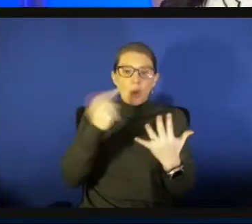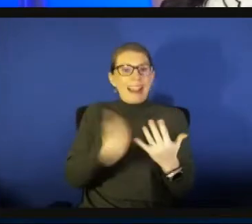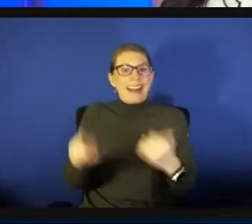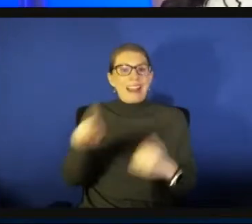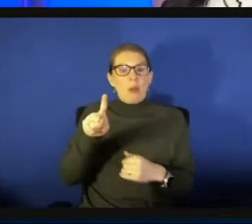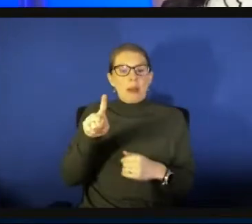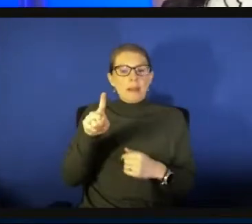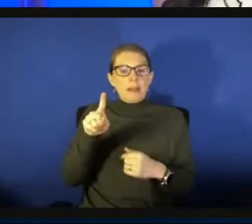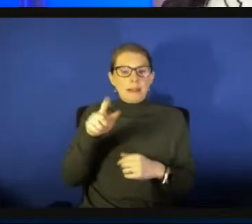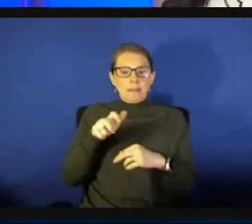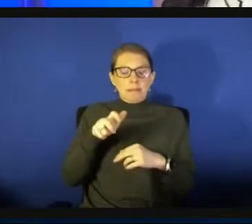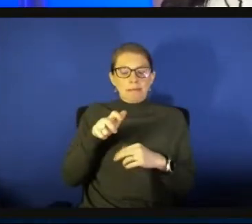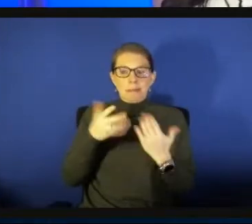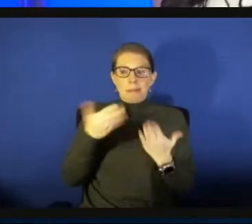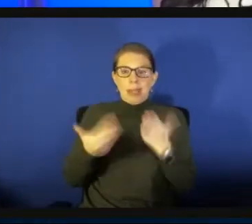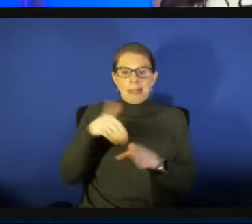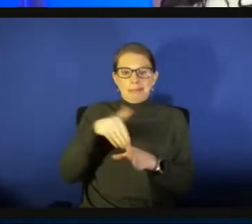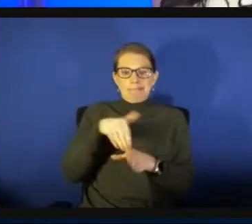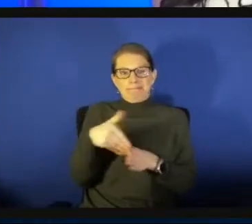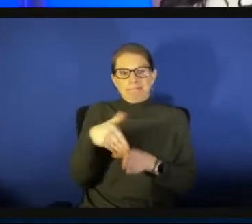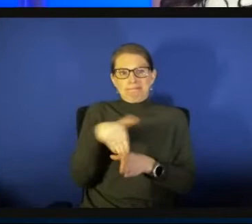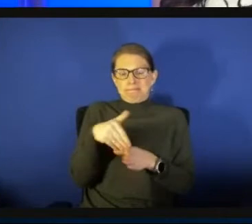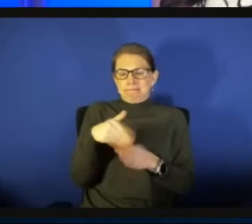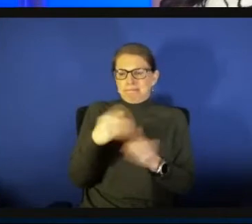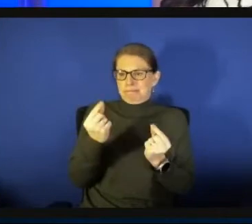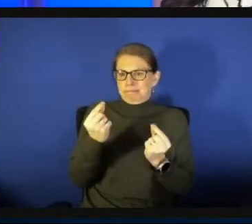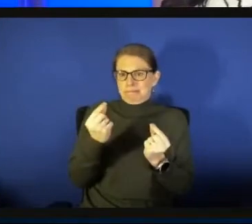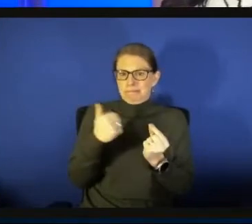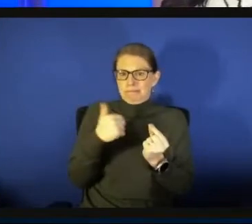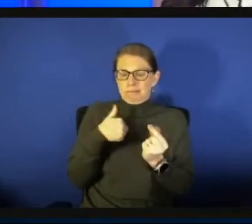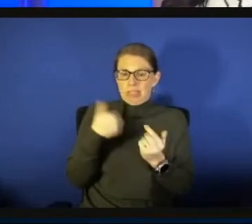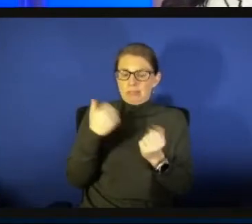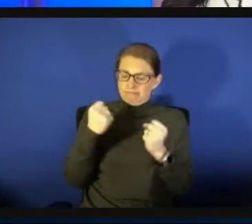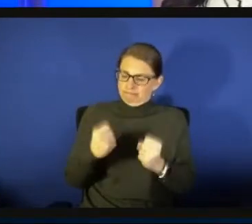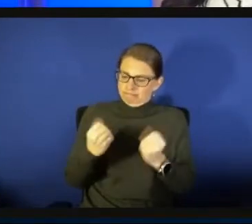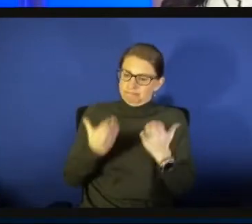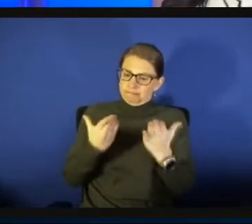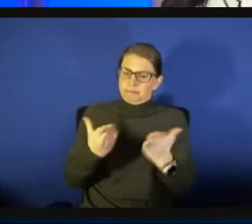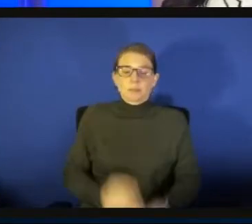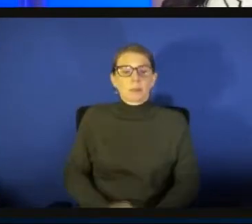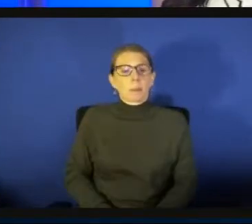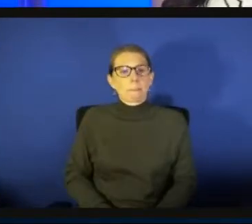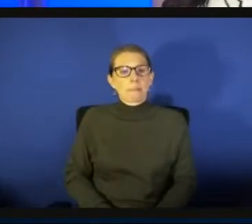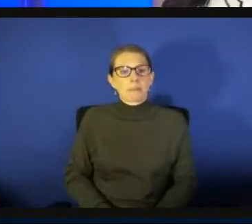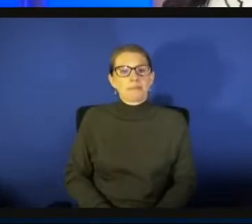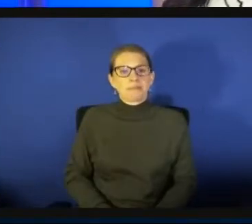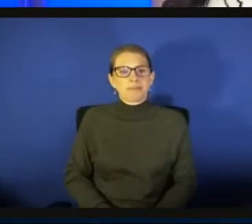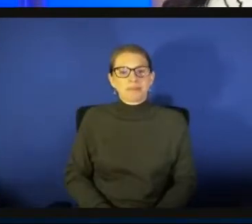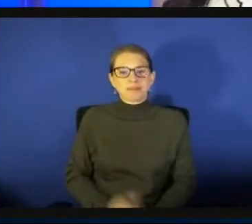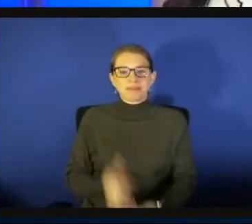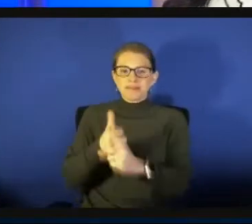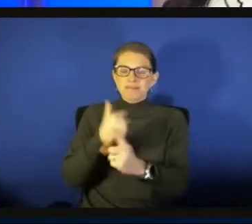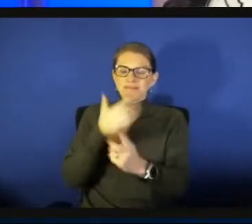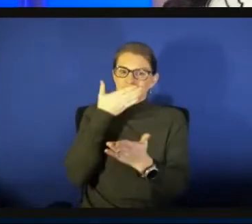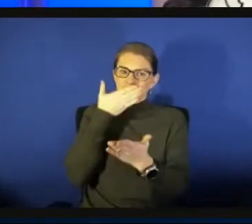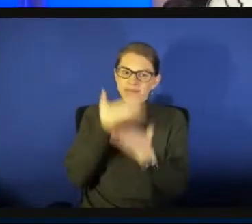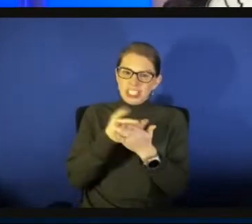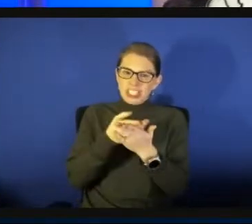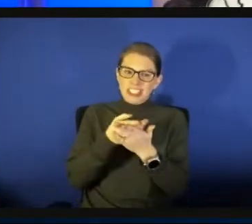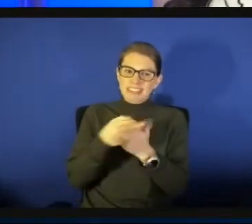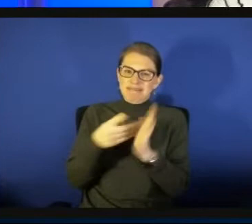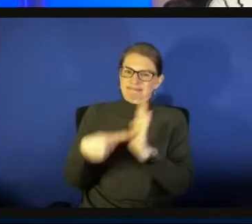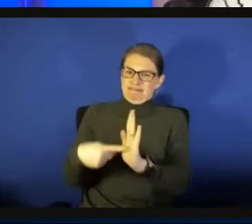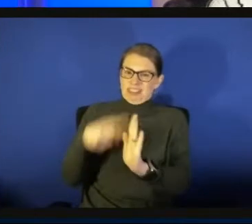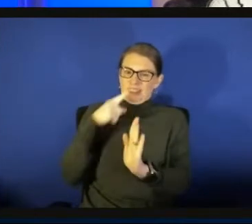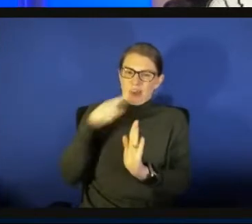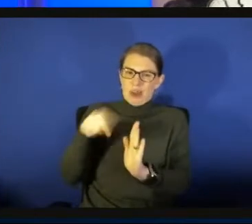might be sitting on the fence about what to do. Well, Roma, you're a great ambassador for this treatment, and I can tell